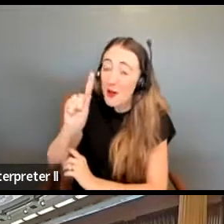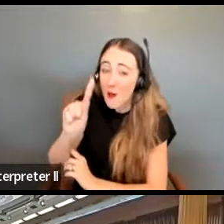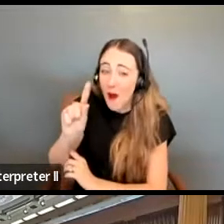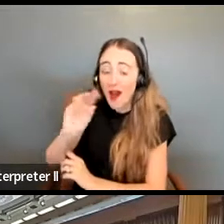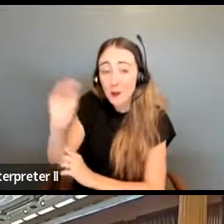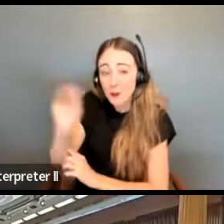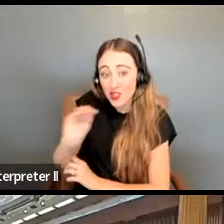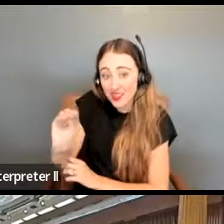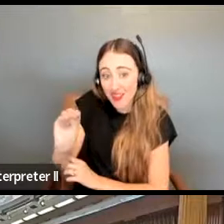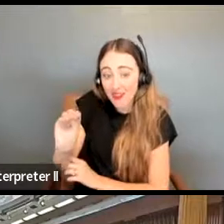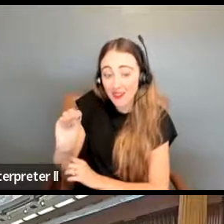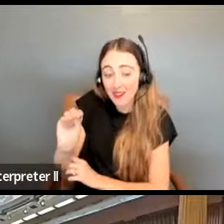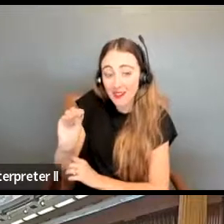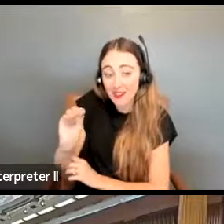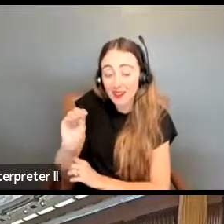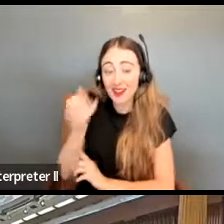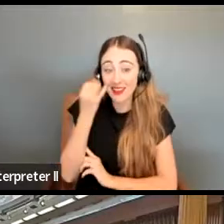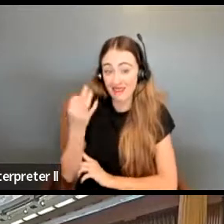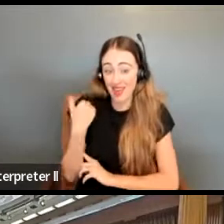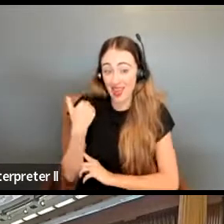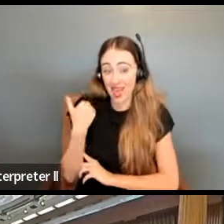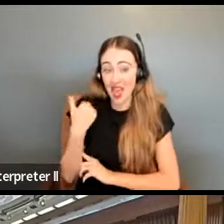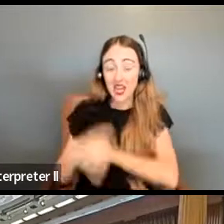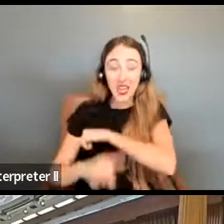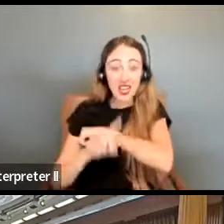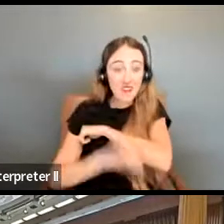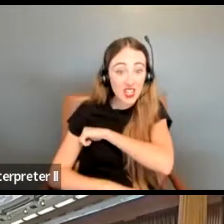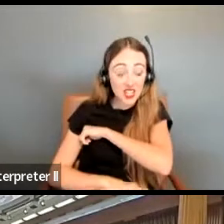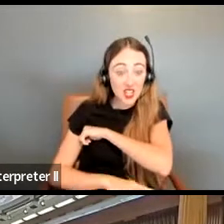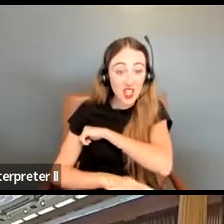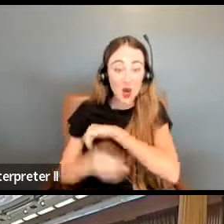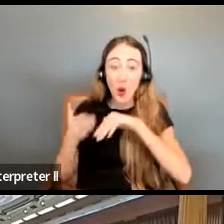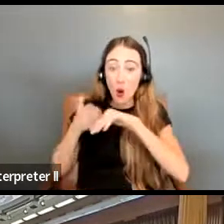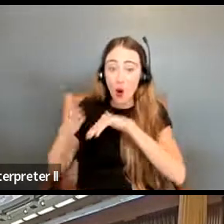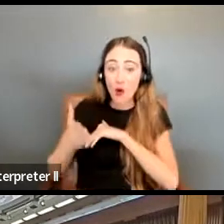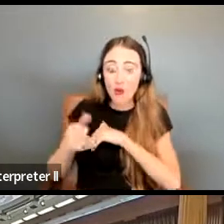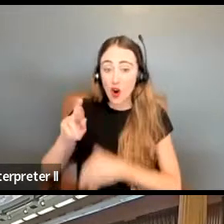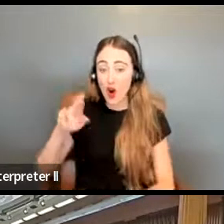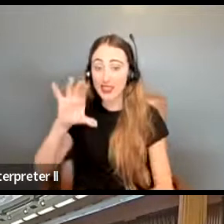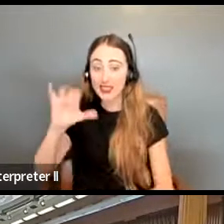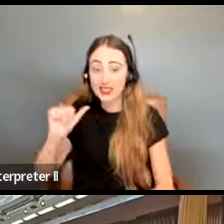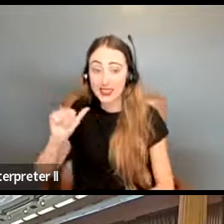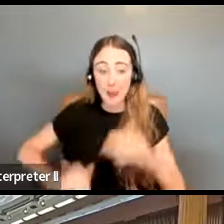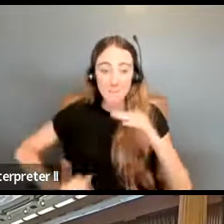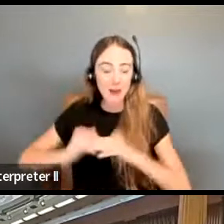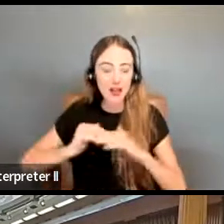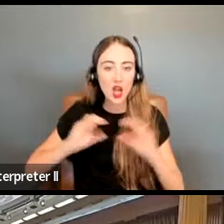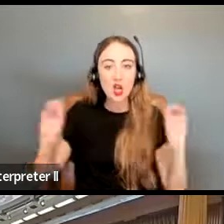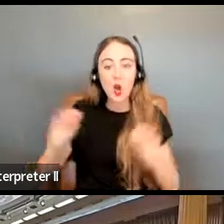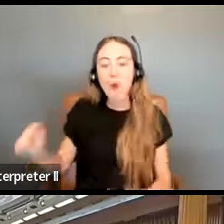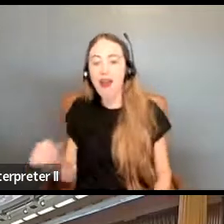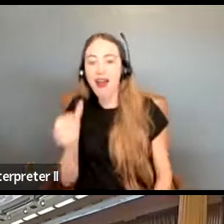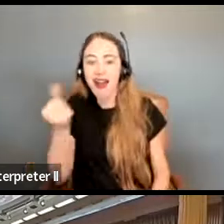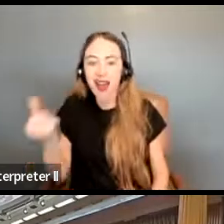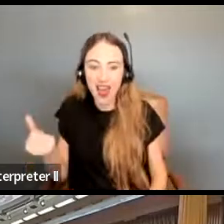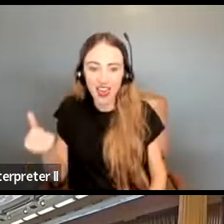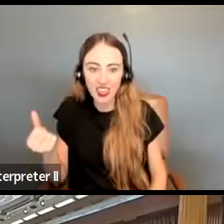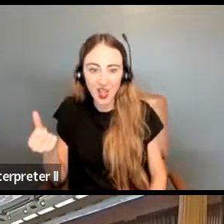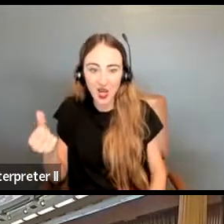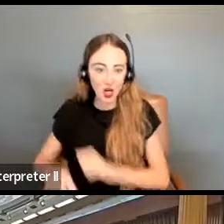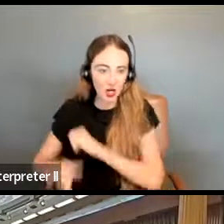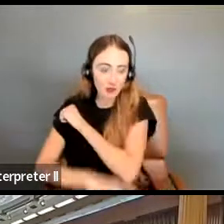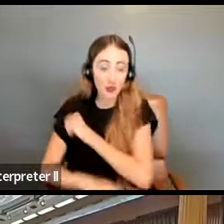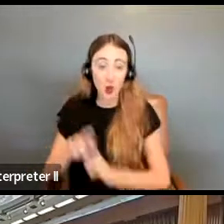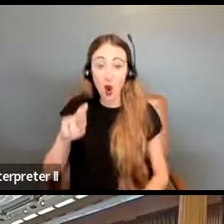1.1% of cases that had a conviction carrying a charge over the RCCA max had no other convictions in this case. So what the